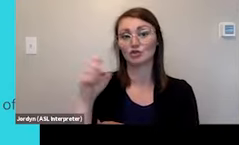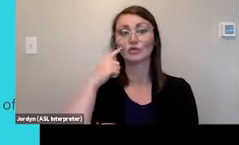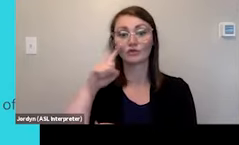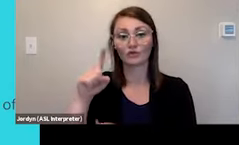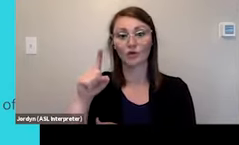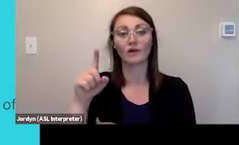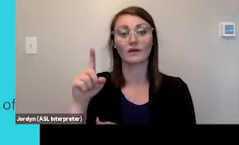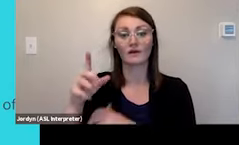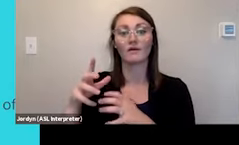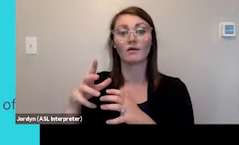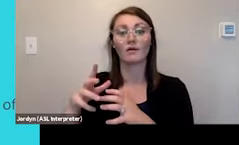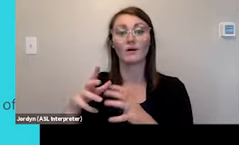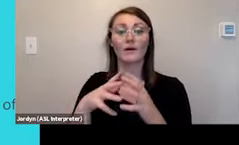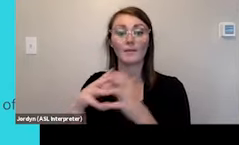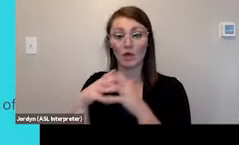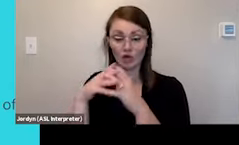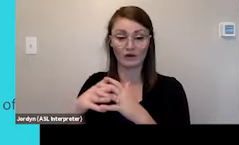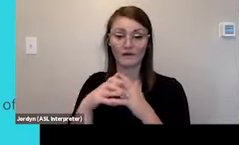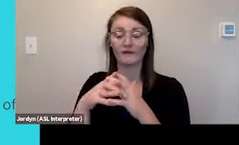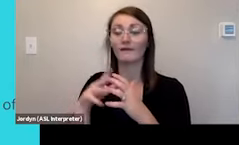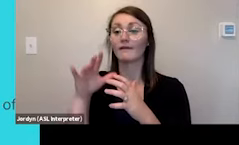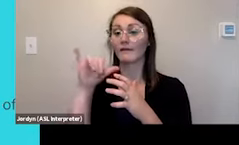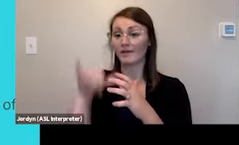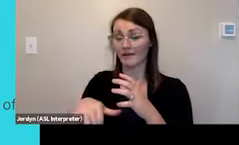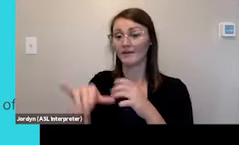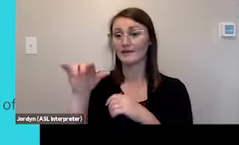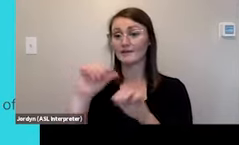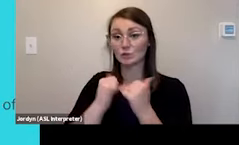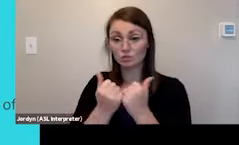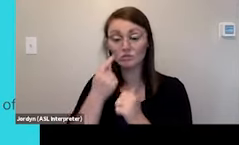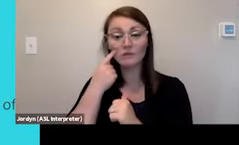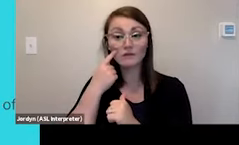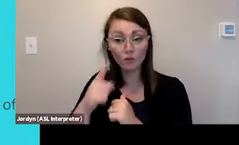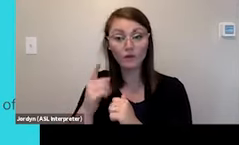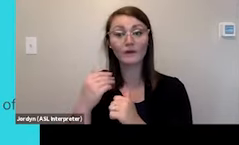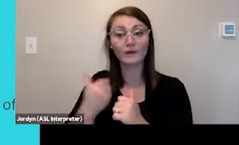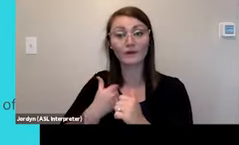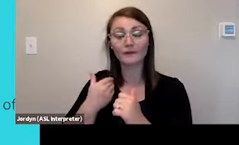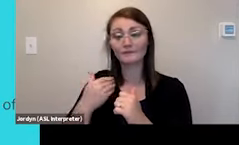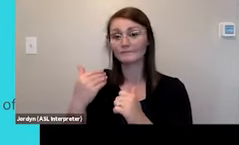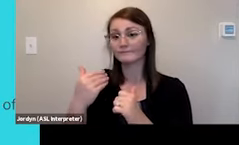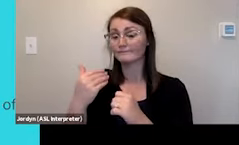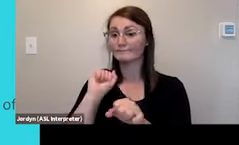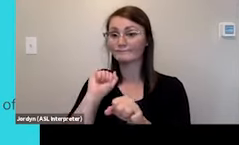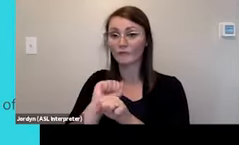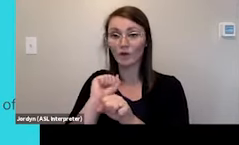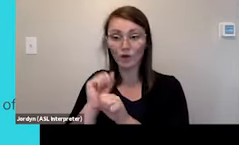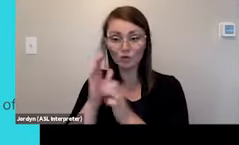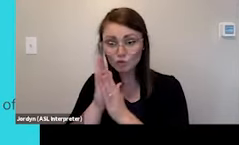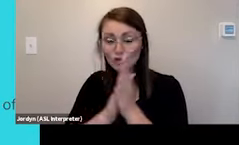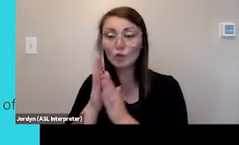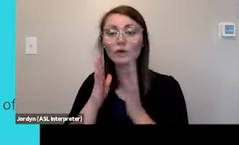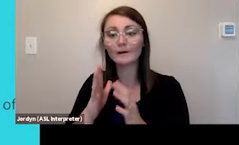candidate Andrew Yang. It is an association for entrepreneurs and students and recent grads interested in entrepreneurship